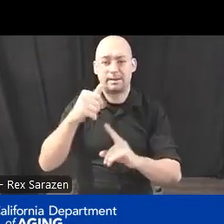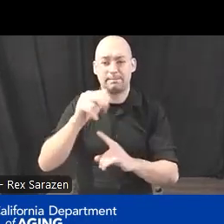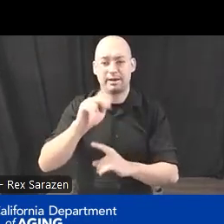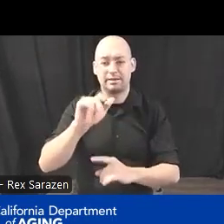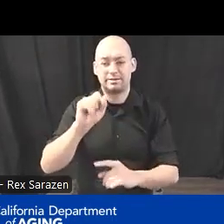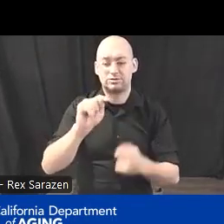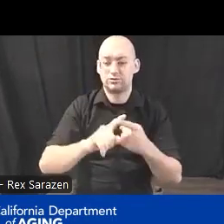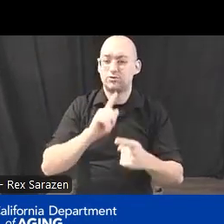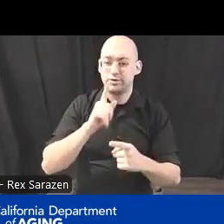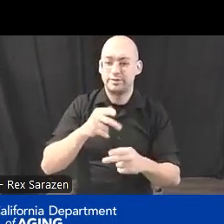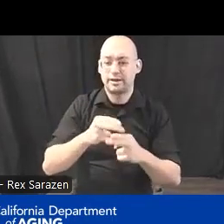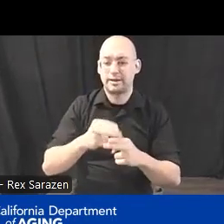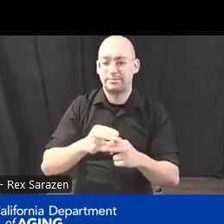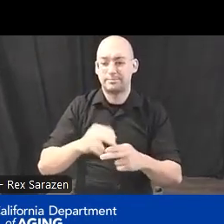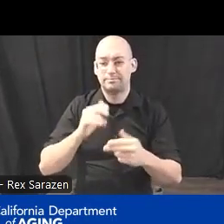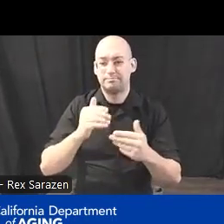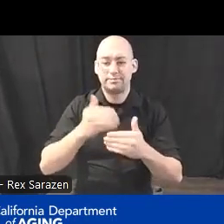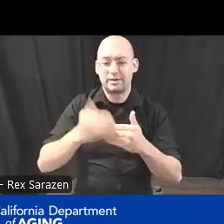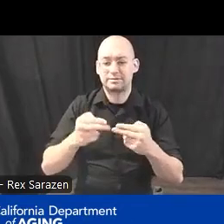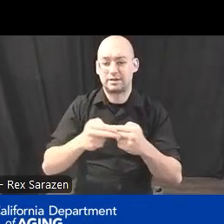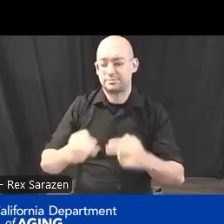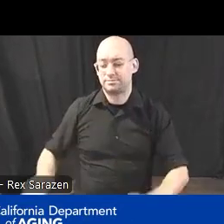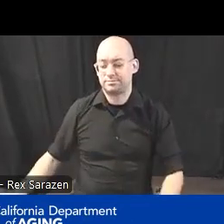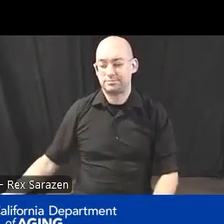actual name. How about next slide?